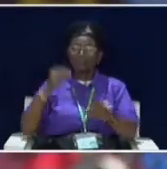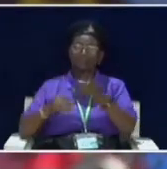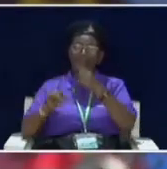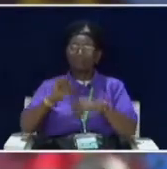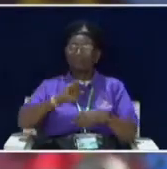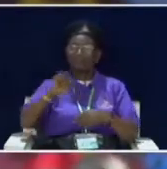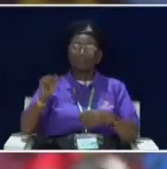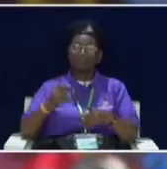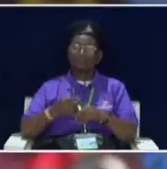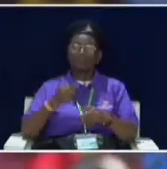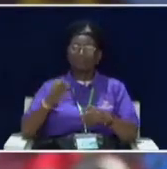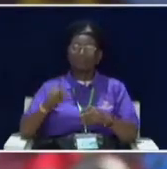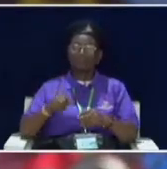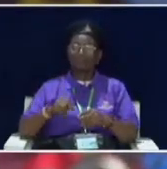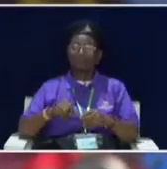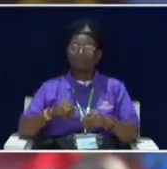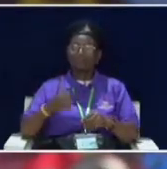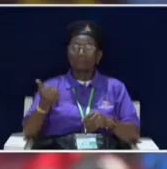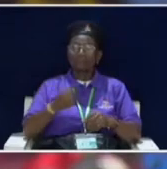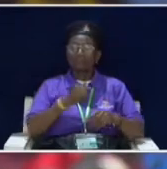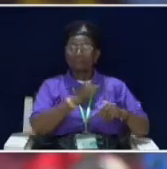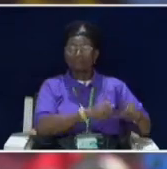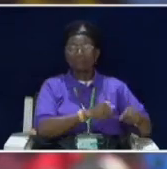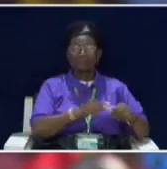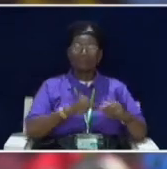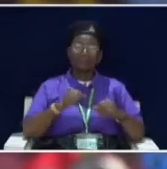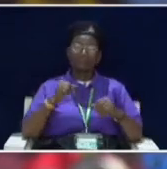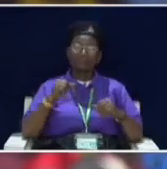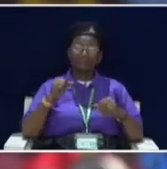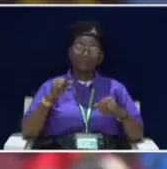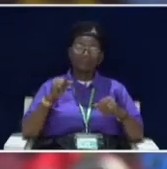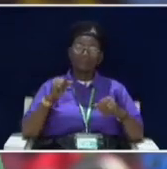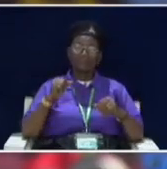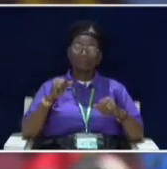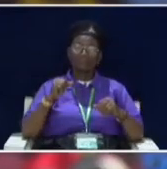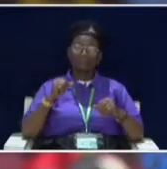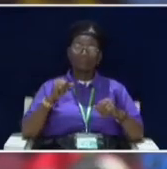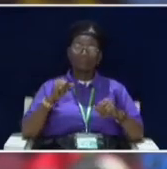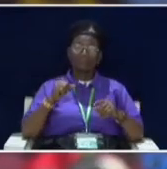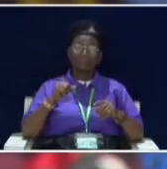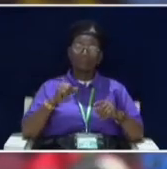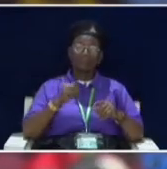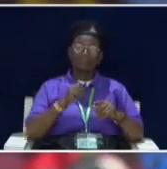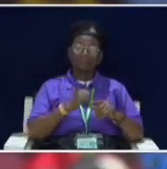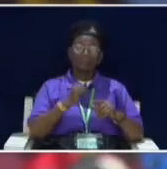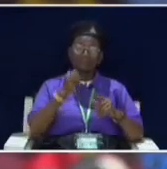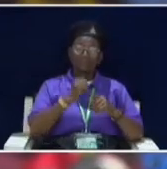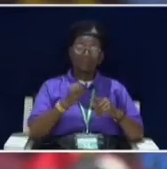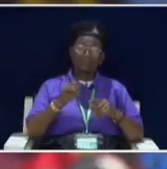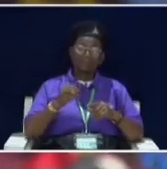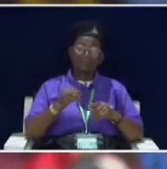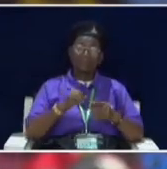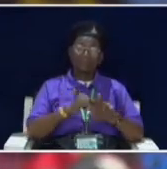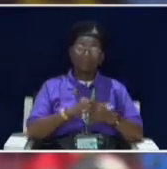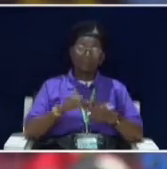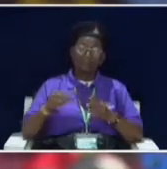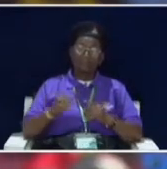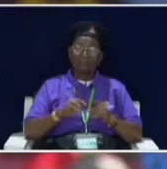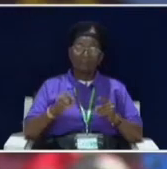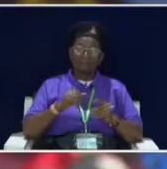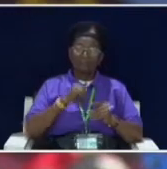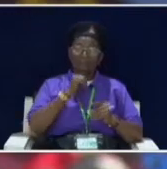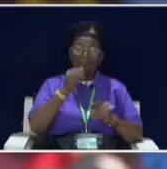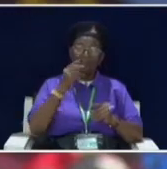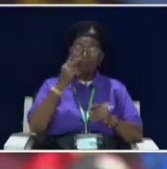Oko ajagbe o wa nbo lai odikeji wa. Either he didn't see us. Boya ko ri wa ni o. Or